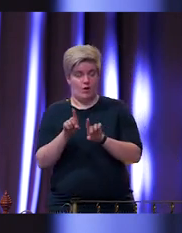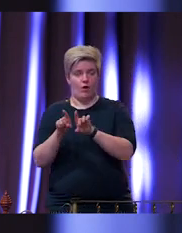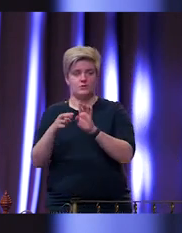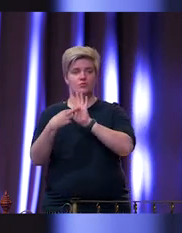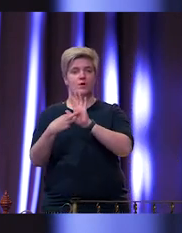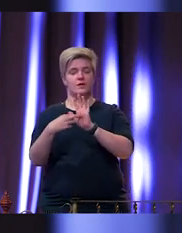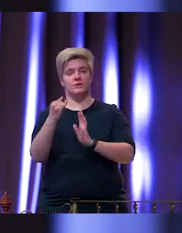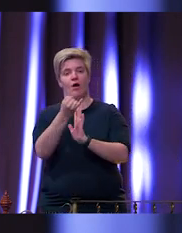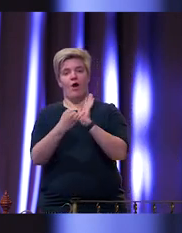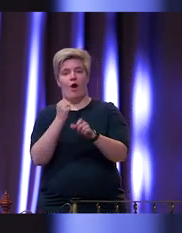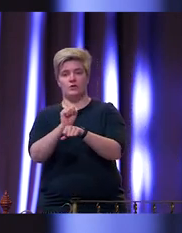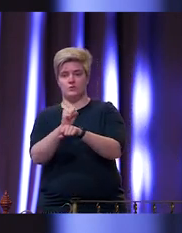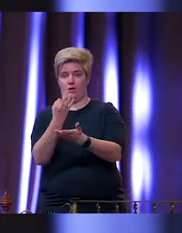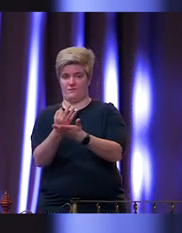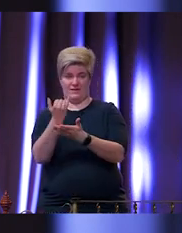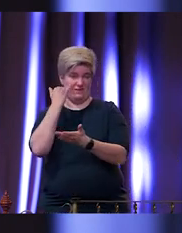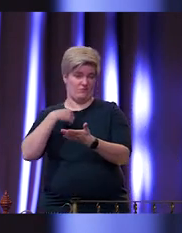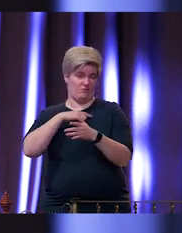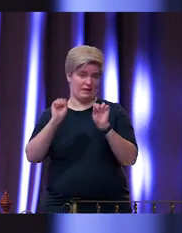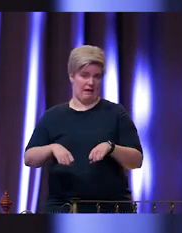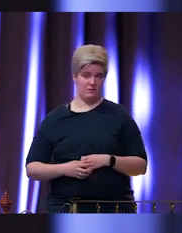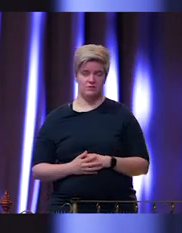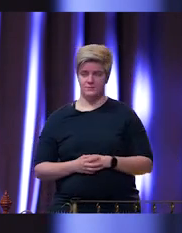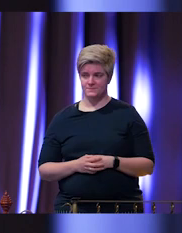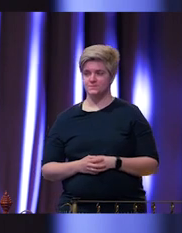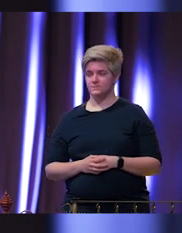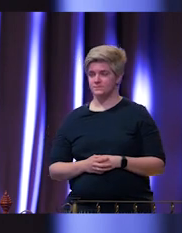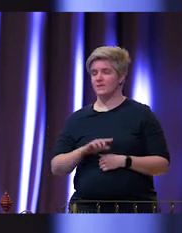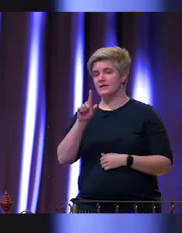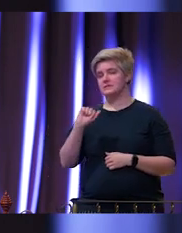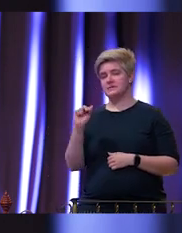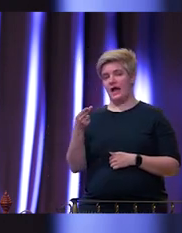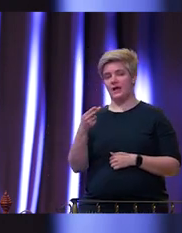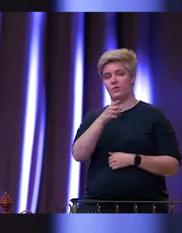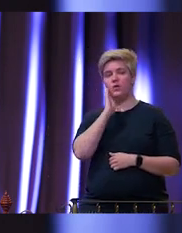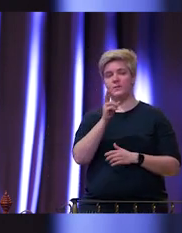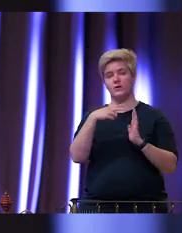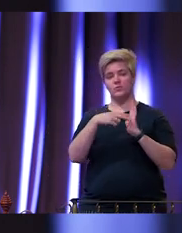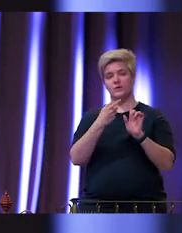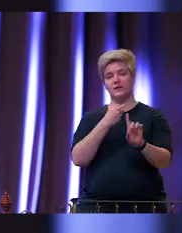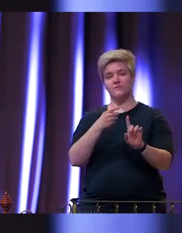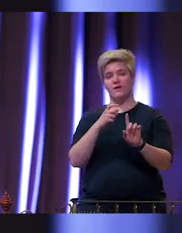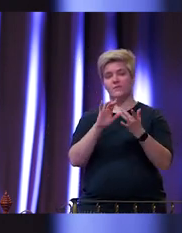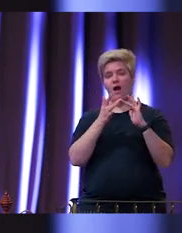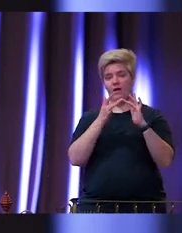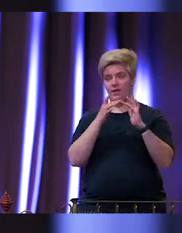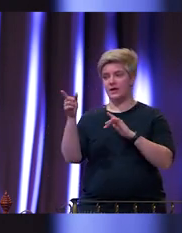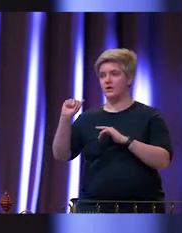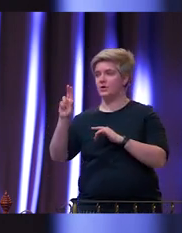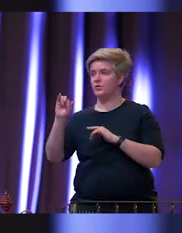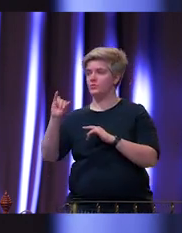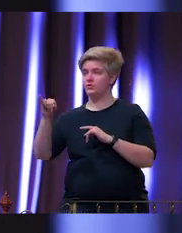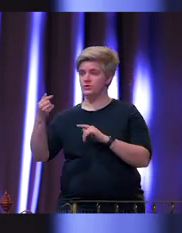Zach will be reading us questions from the virtual attendees, Urooj from the mic. As I said, we'll be alternating. If you are here, please raise